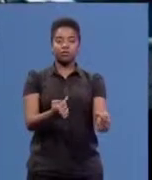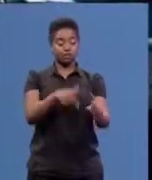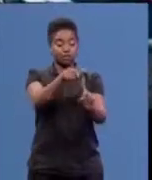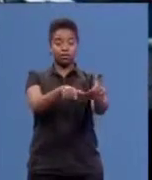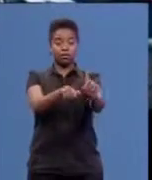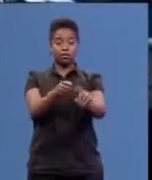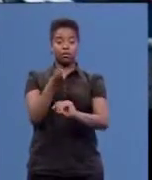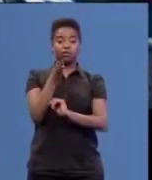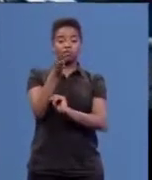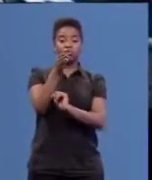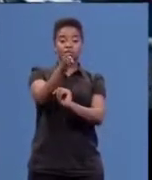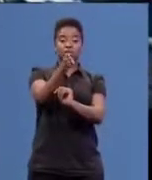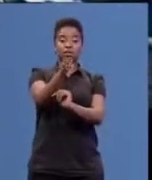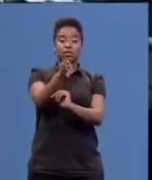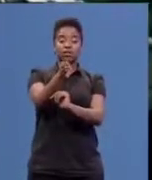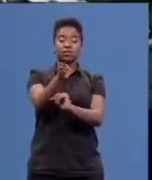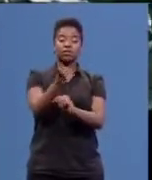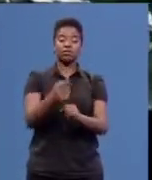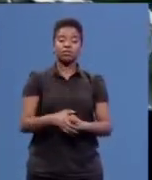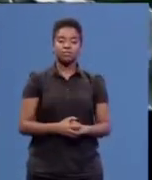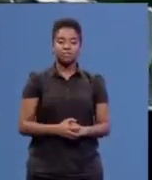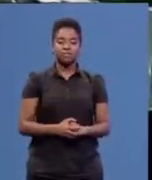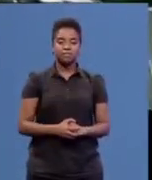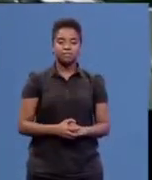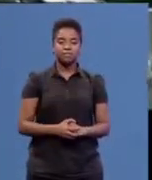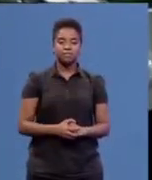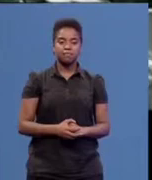future. We love you all.